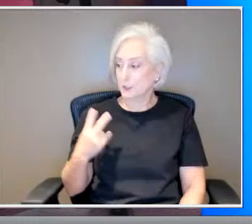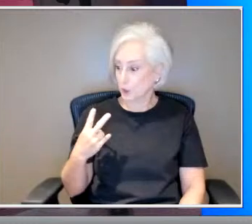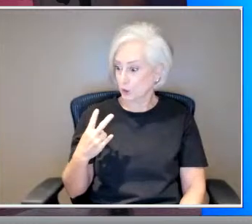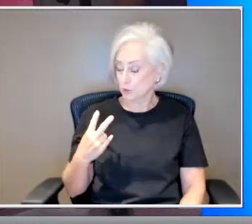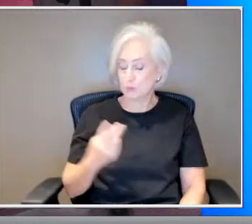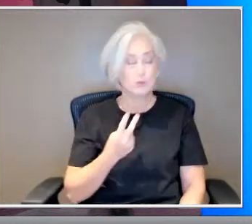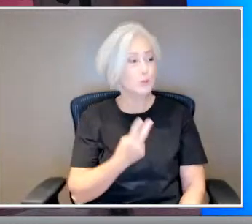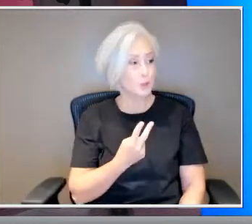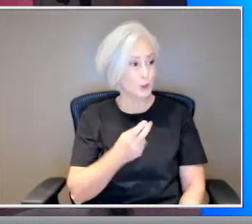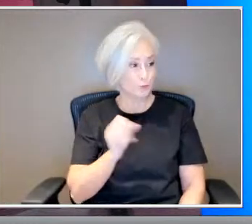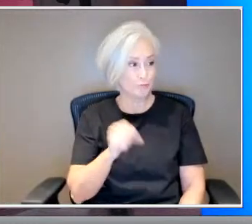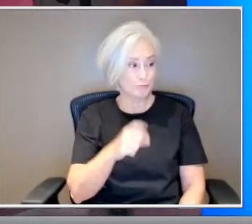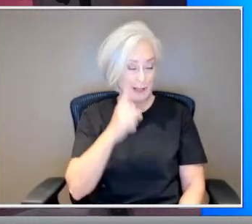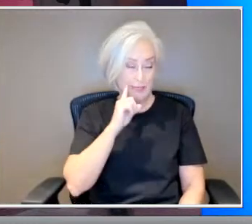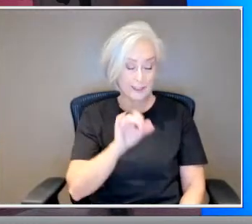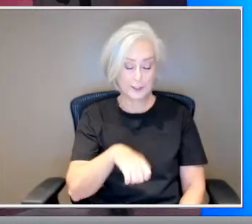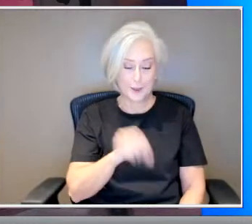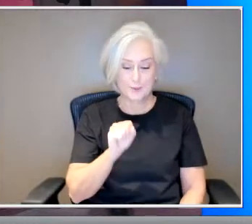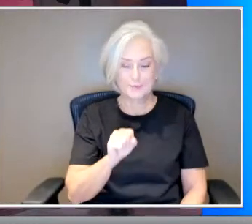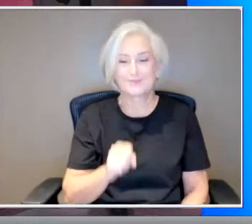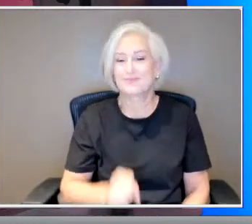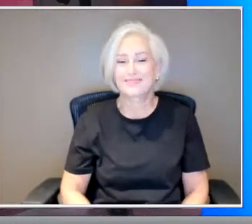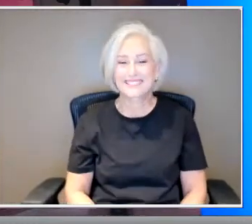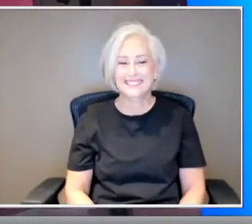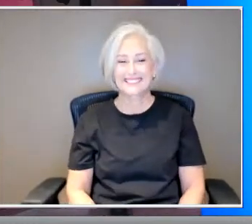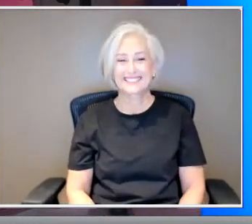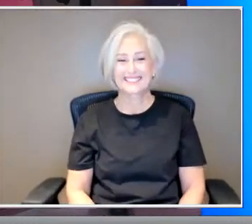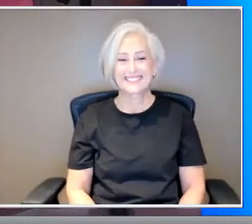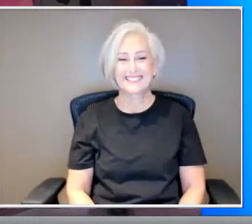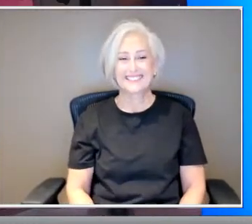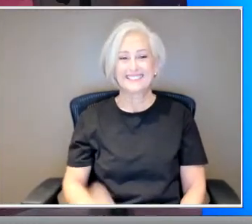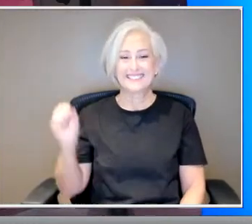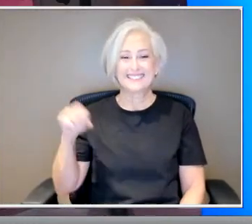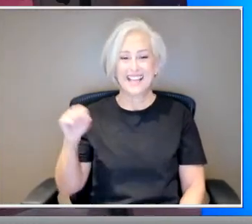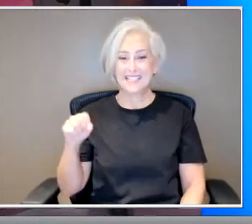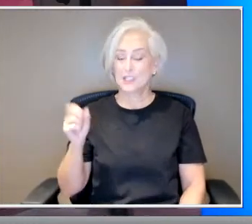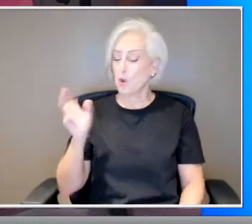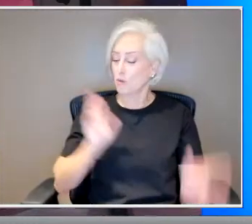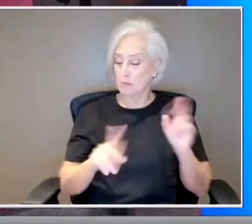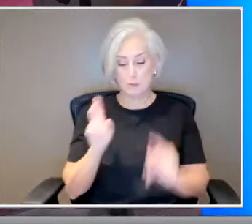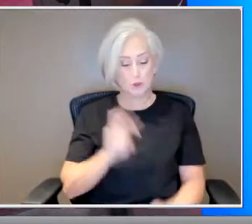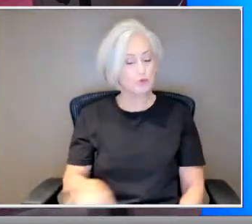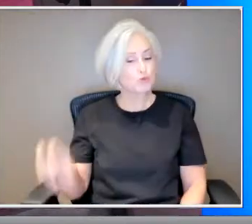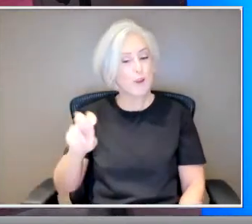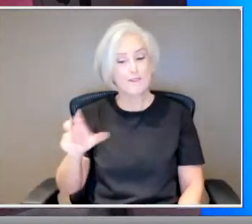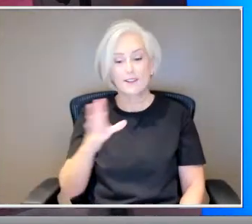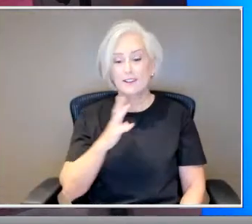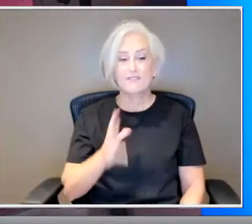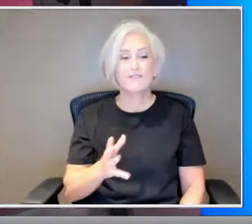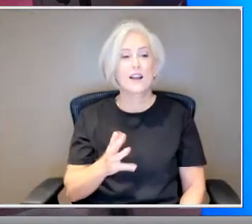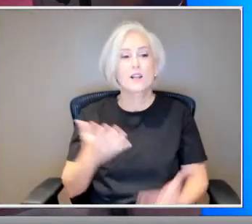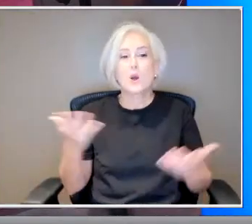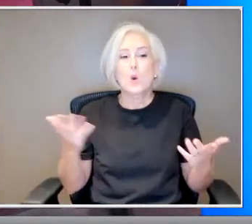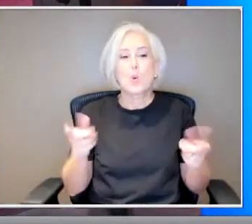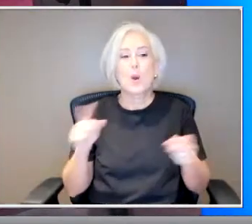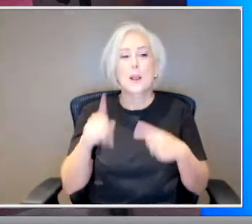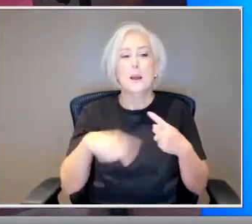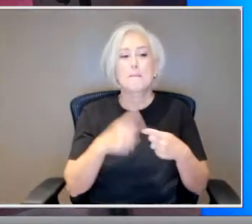Sounds right. So There's someone traveling to Spain right now. Yeah. Wow. So people travel. So what about the transplant list,